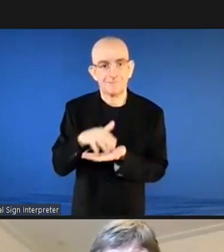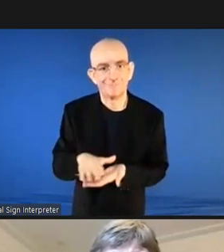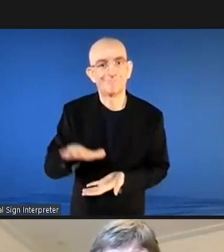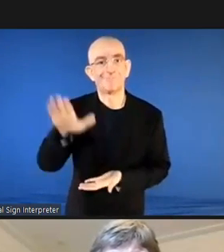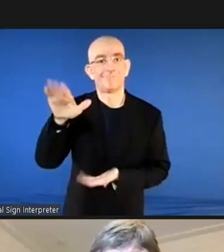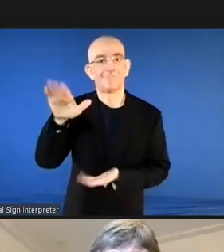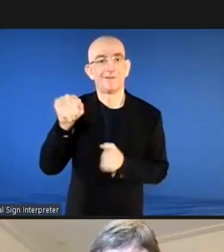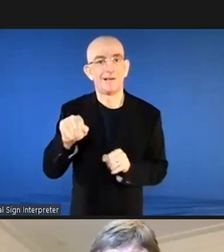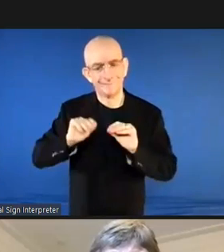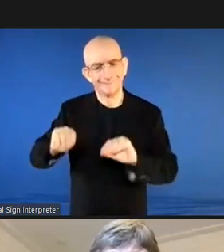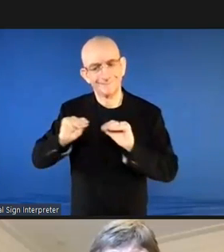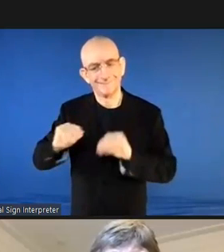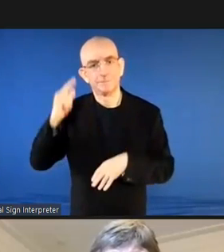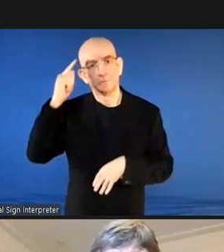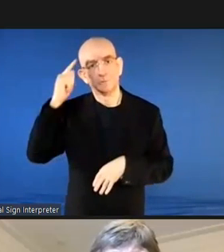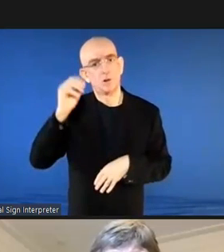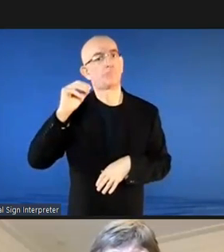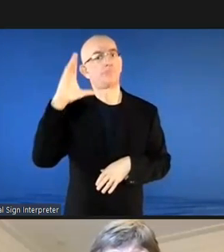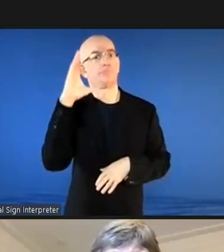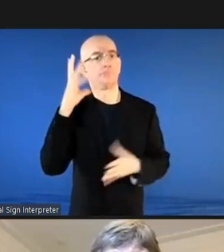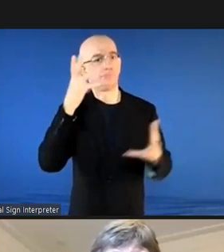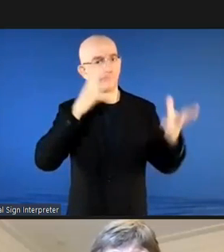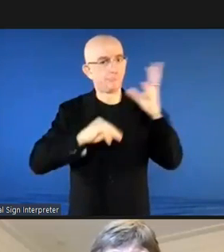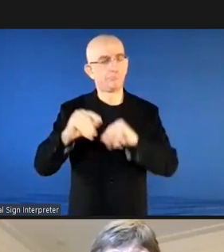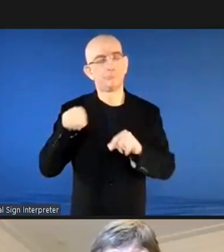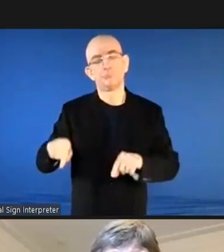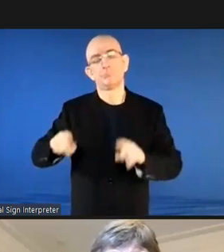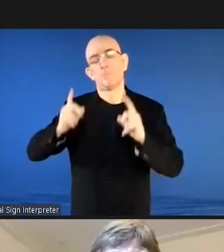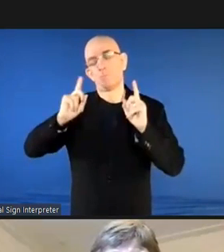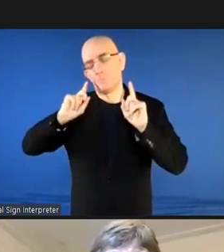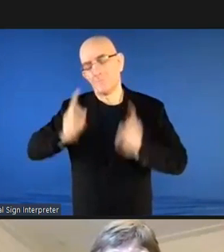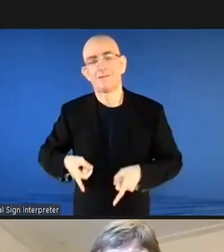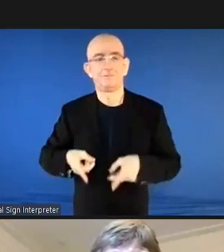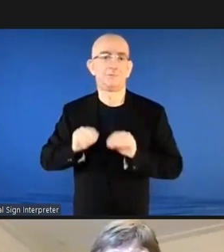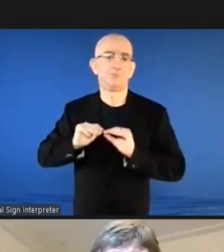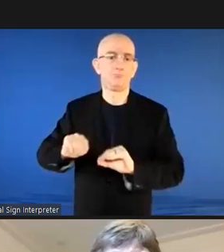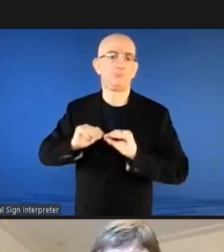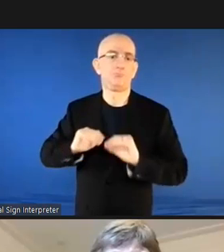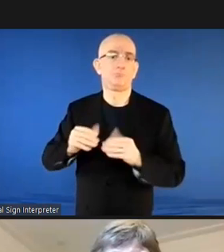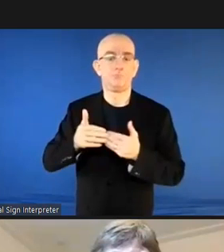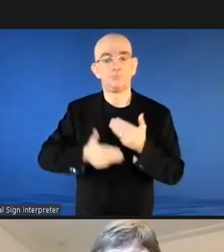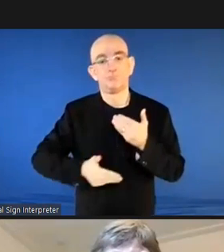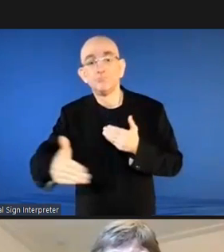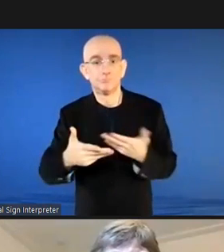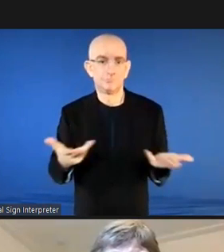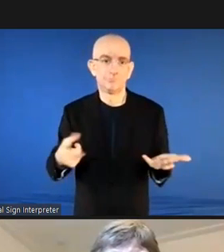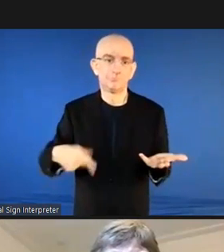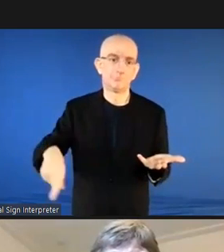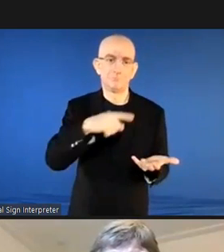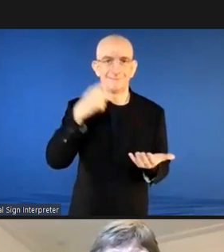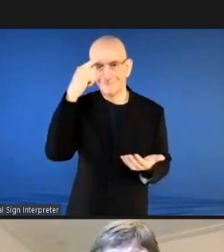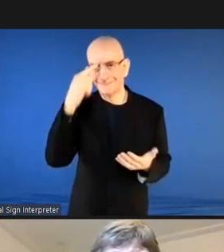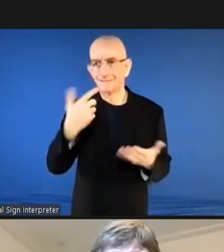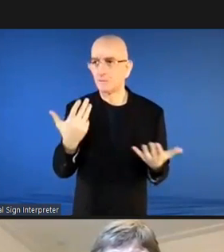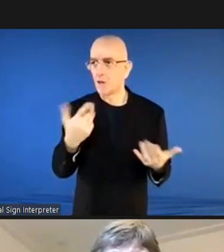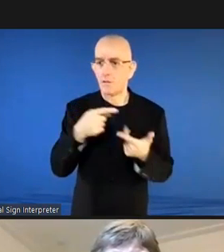absolutely key focus in the future to really see what needs to be done differently. And as I said, maybe it's an opportunity